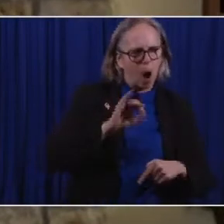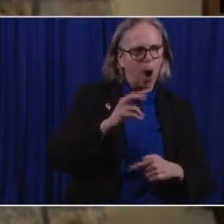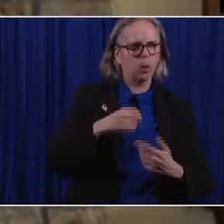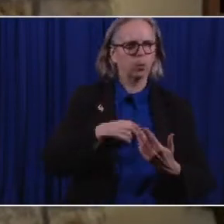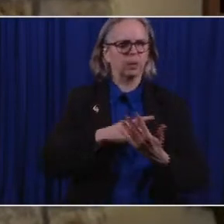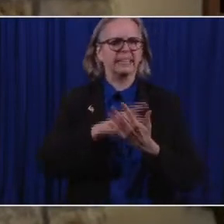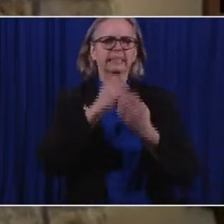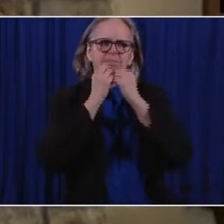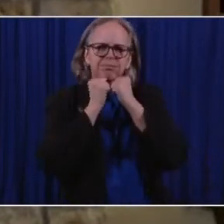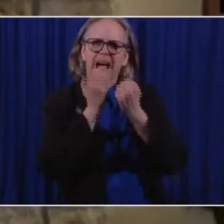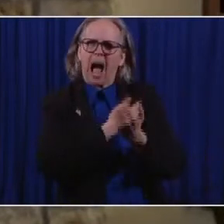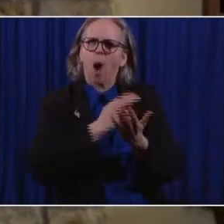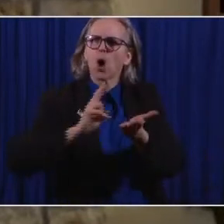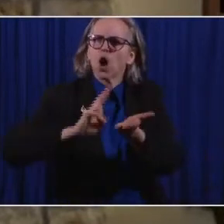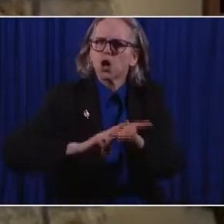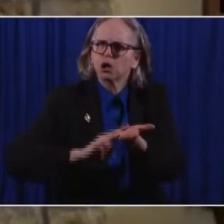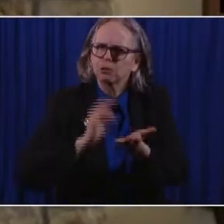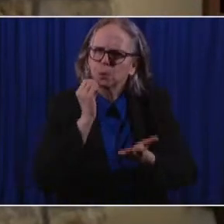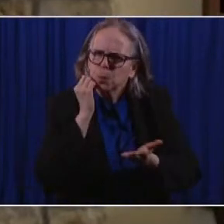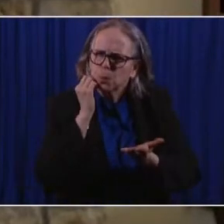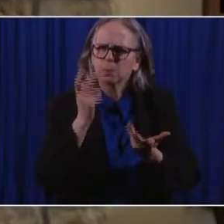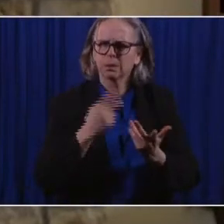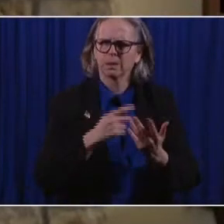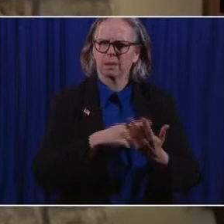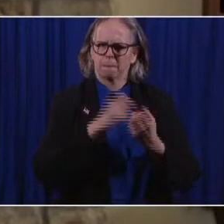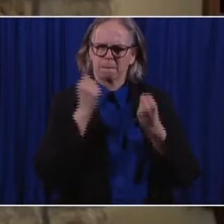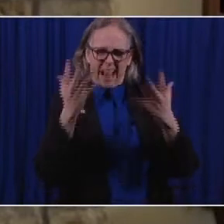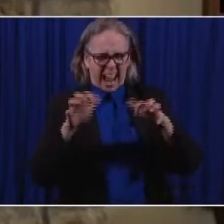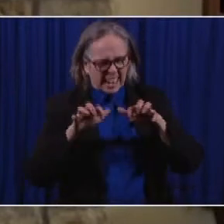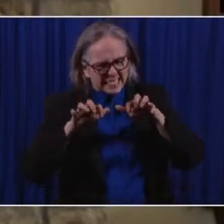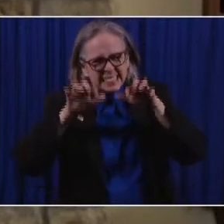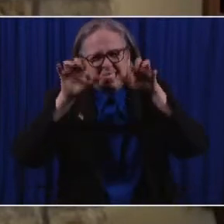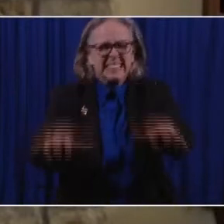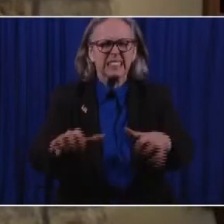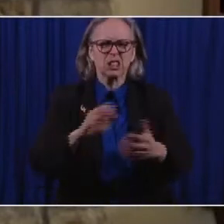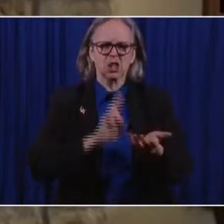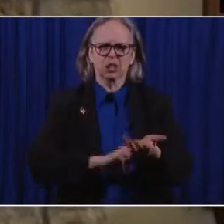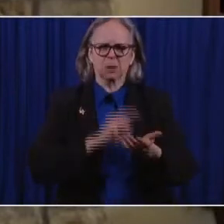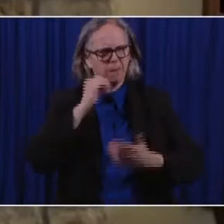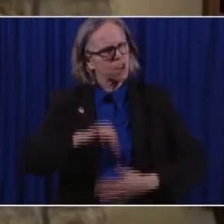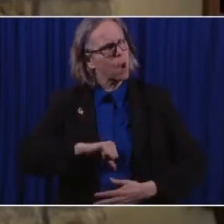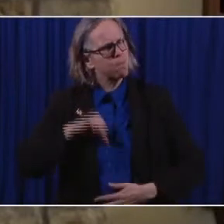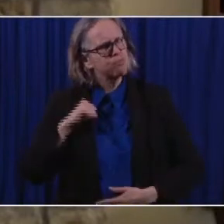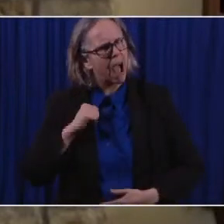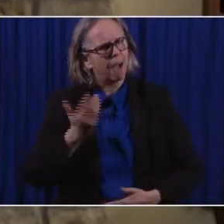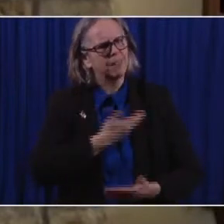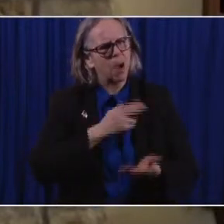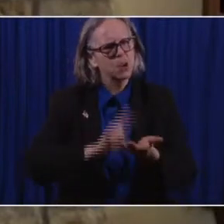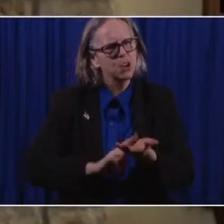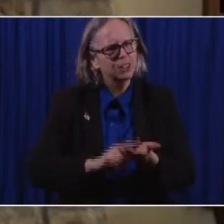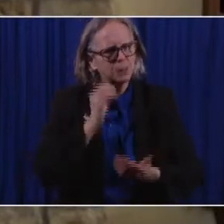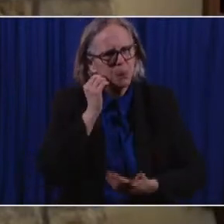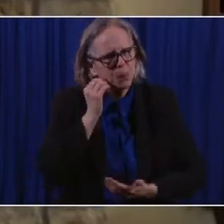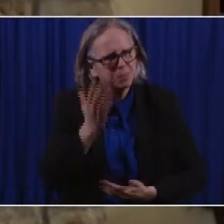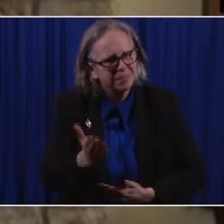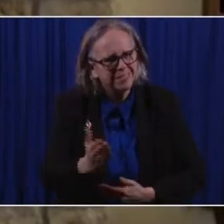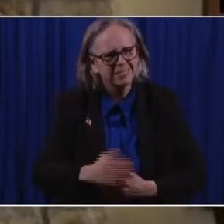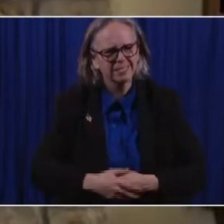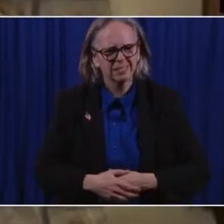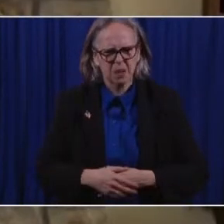And we're proud of where we are with our nursing homes. We kind of went where frankly, where the people are that we needed to